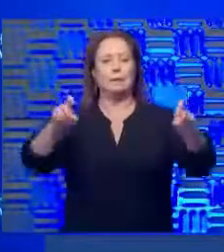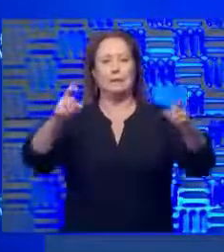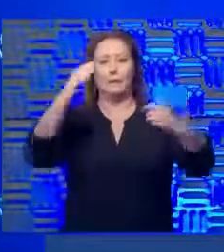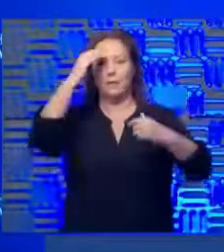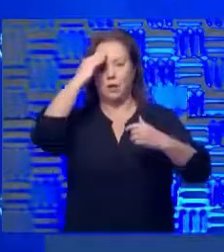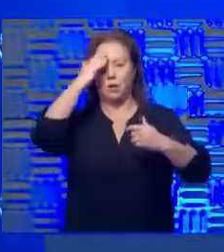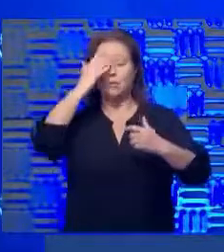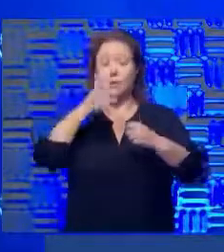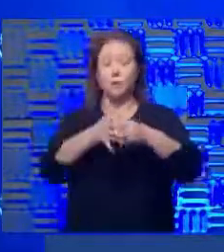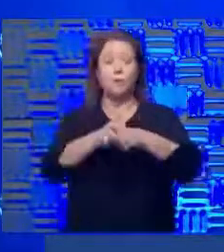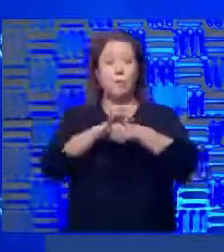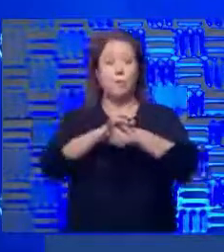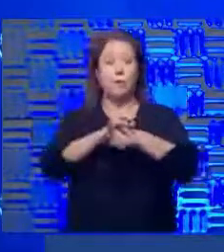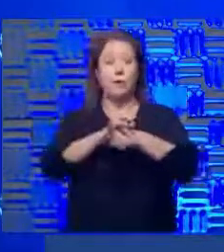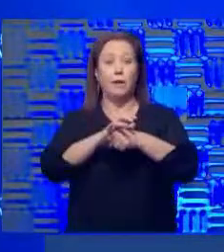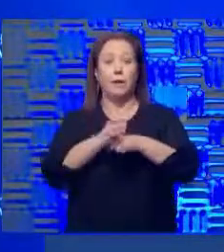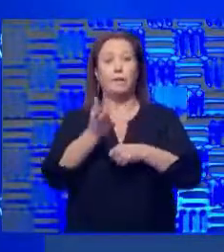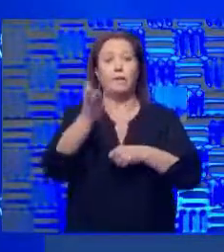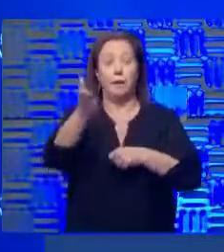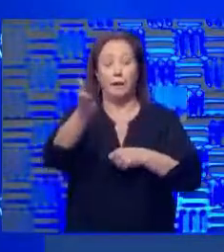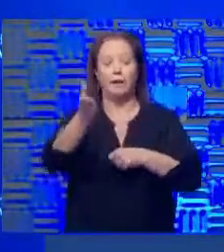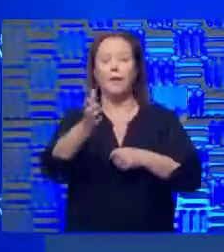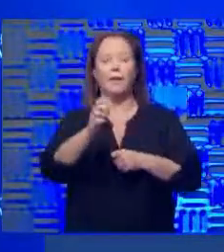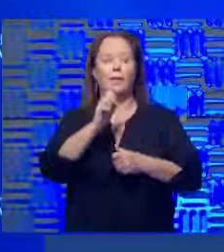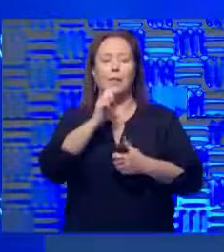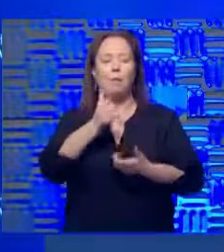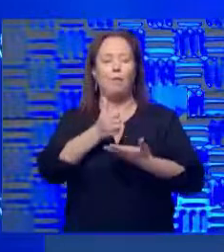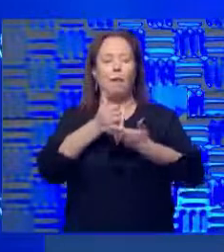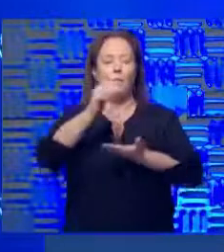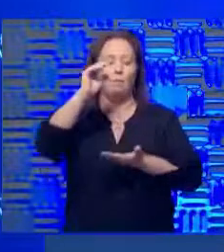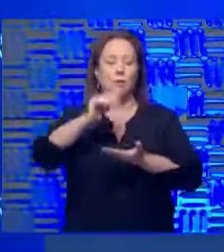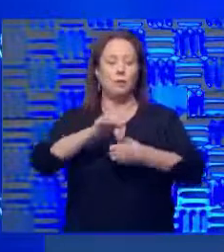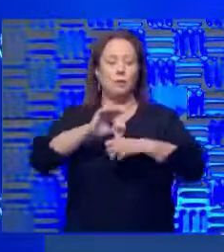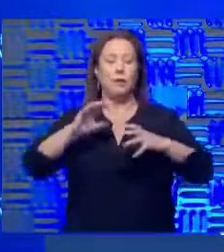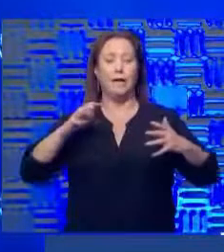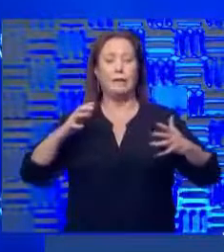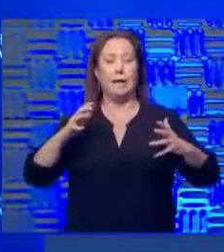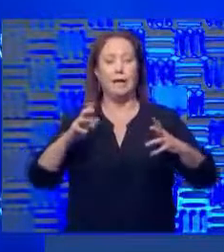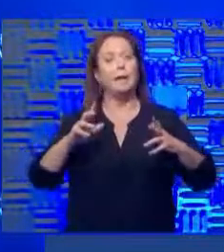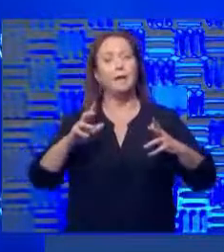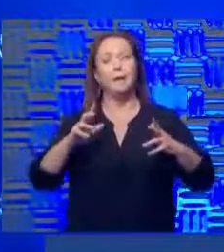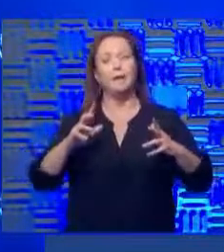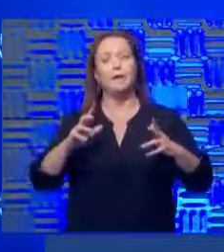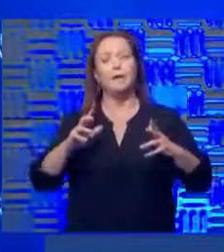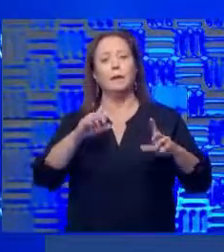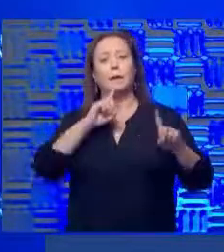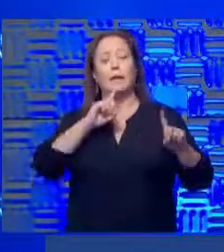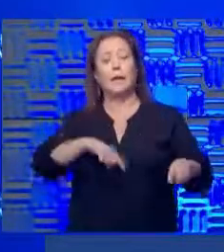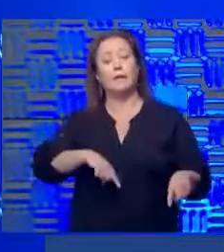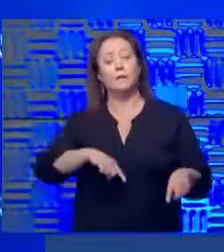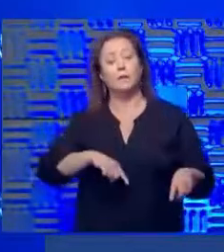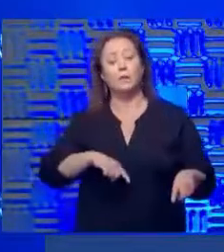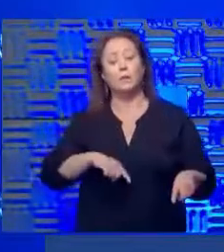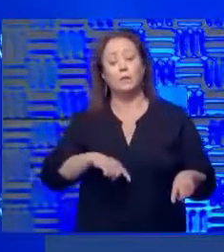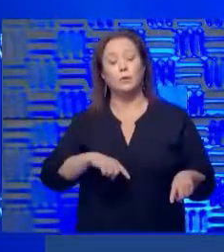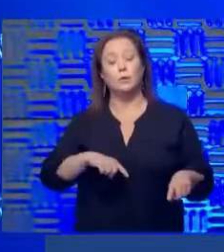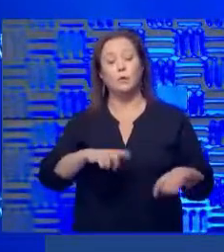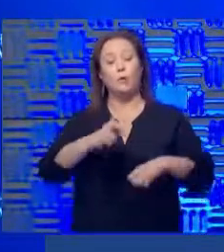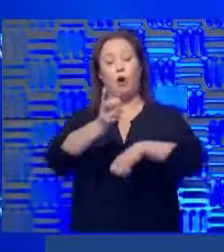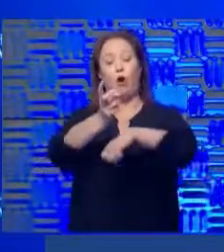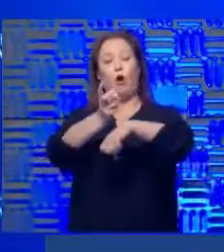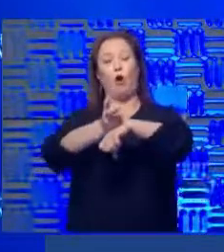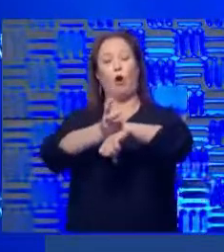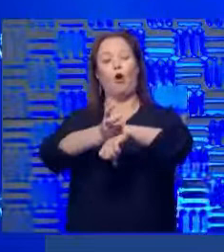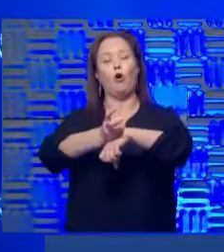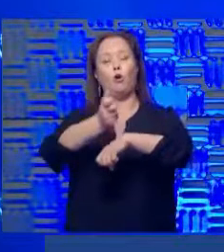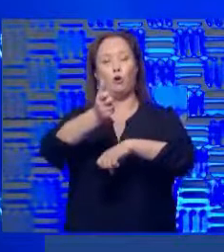they do exist. Now, that doesn't help your anxiety, unfortunately, because you think, well, how come that people still don't do it? Right. And the answer is that, it's harder